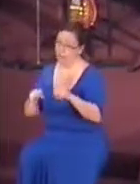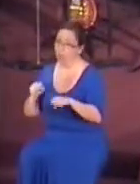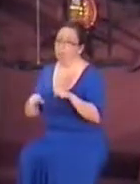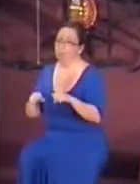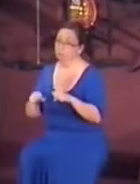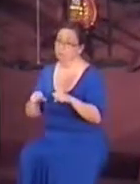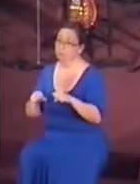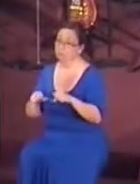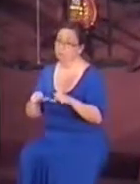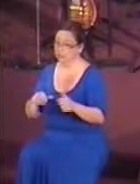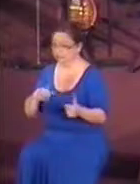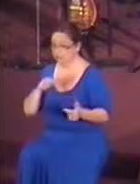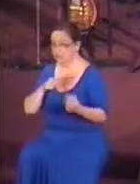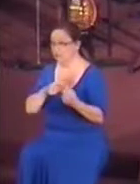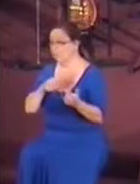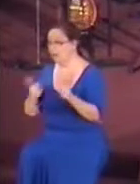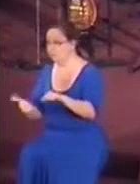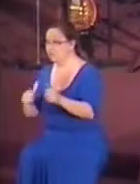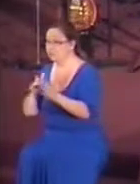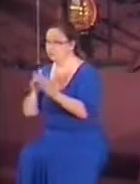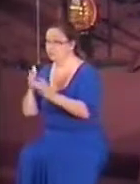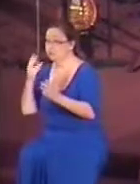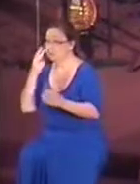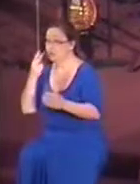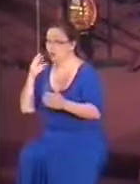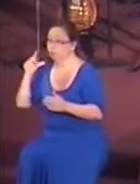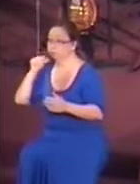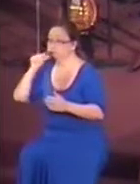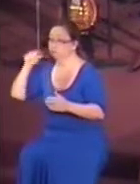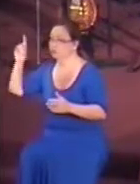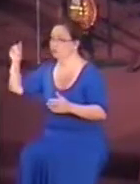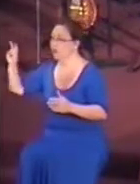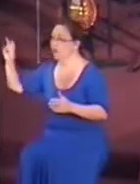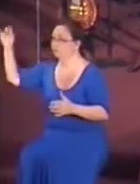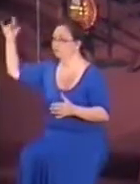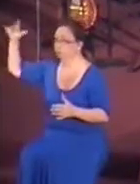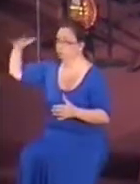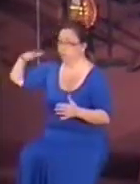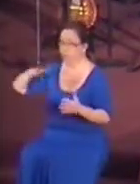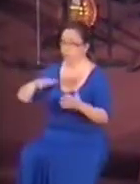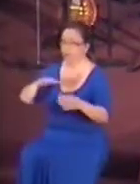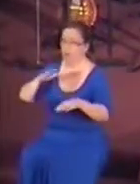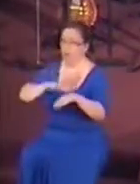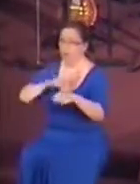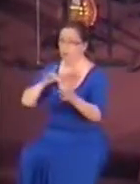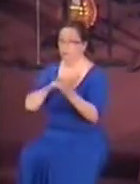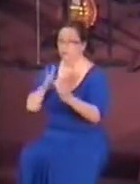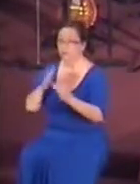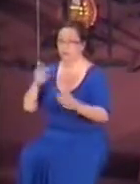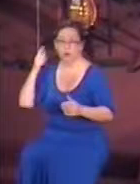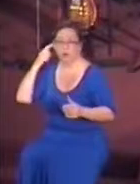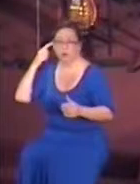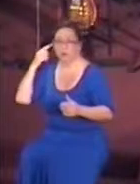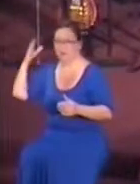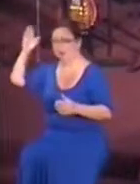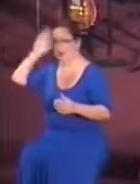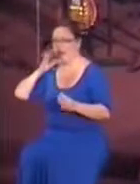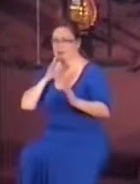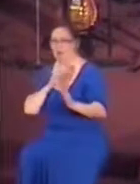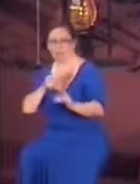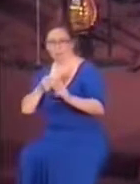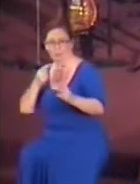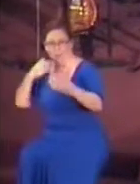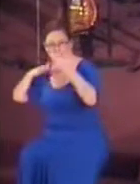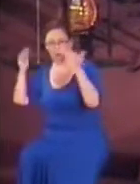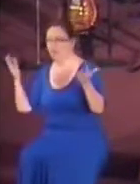John baptized Jesus. He saw a dove descend upon Jesus. He heard God speak from heaven. I mean, come on, people,